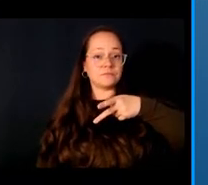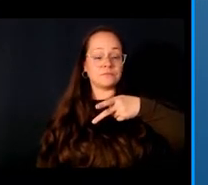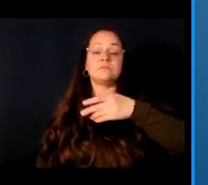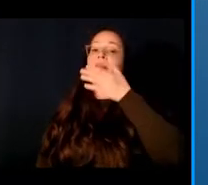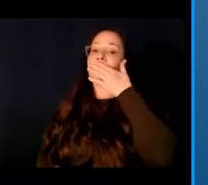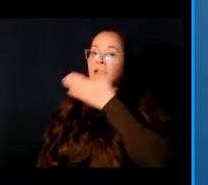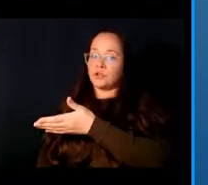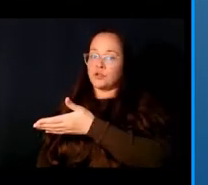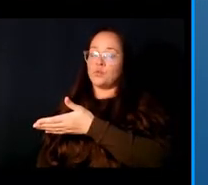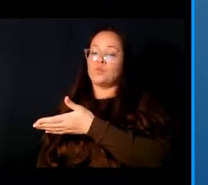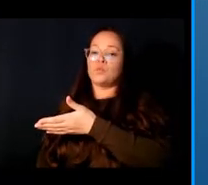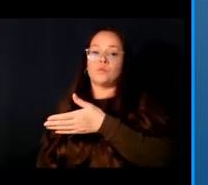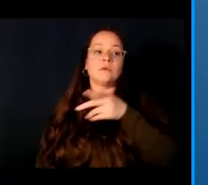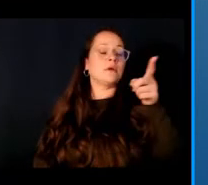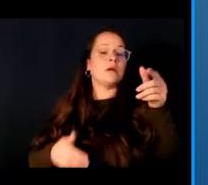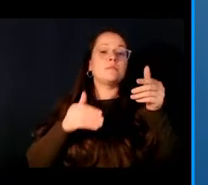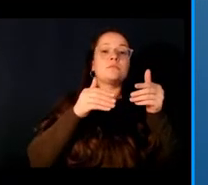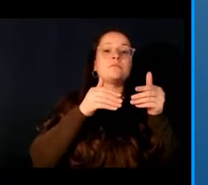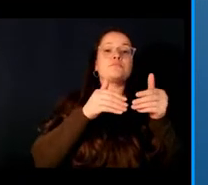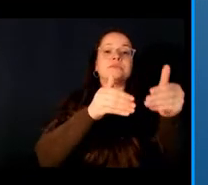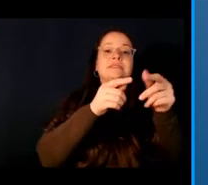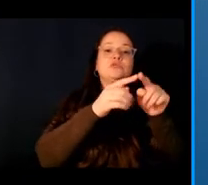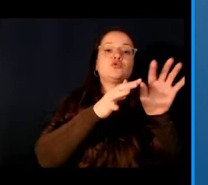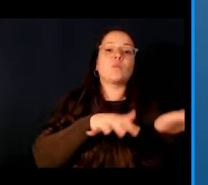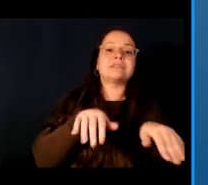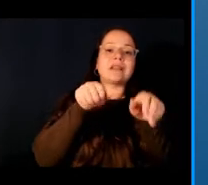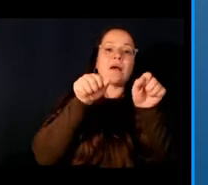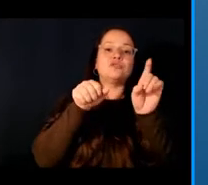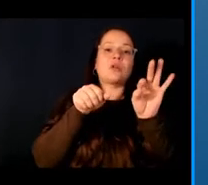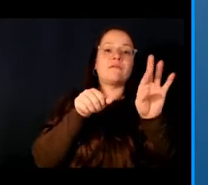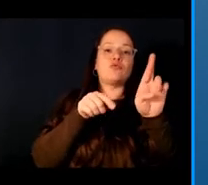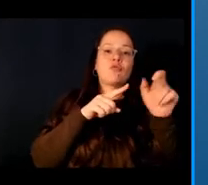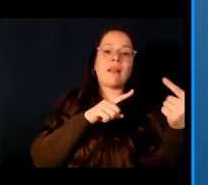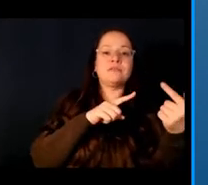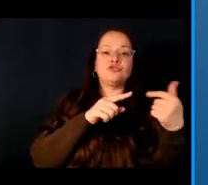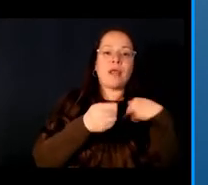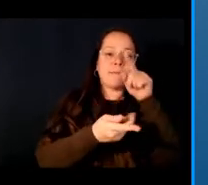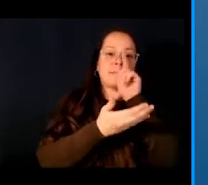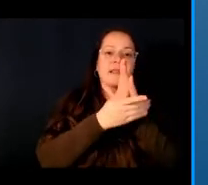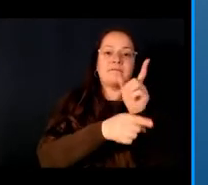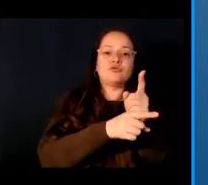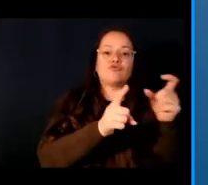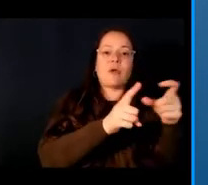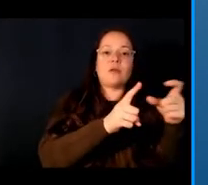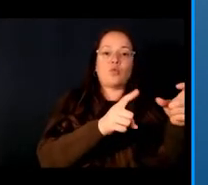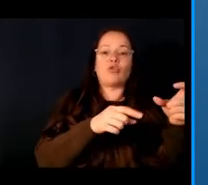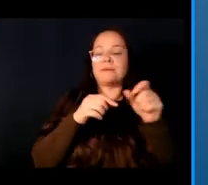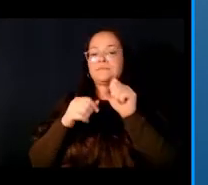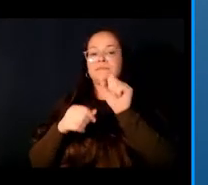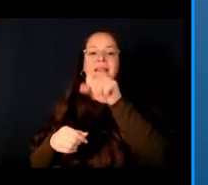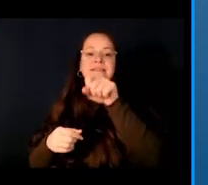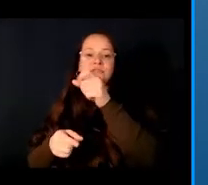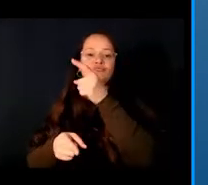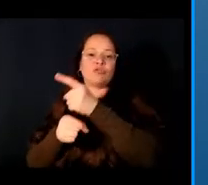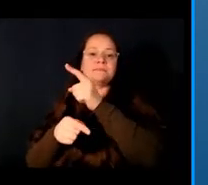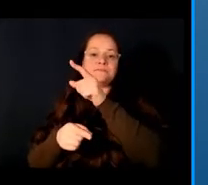actually proceed to adoption of the regulations that's that's what we yeah